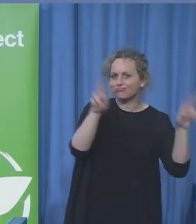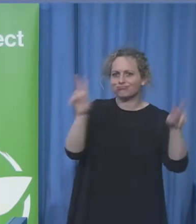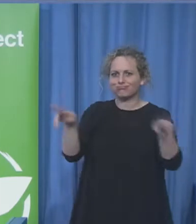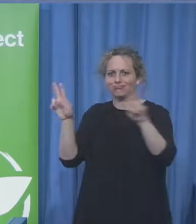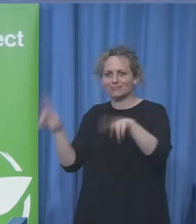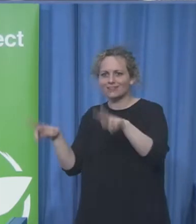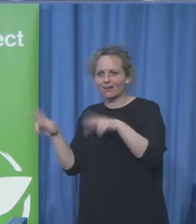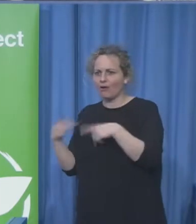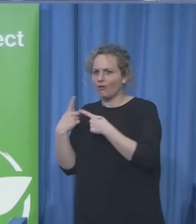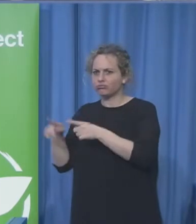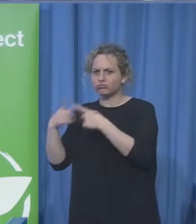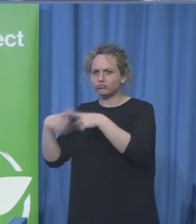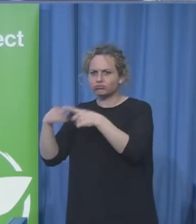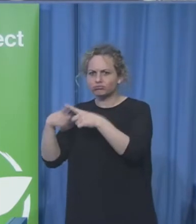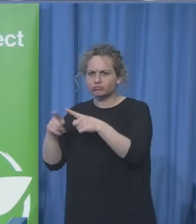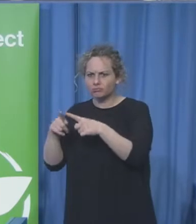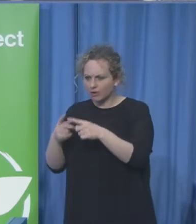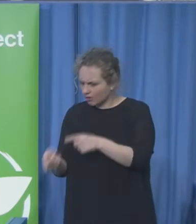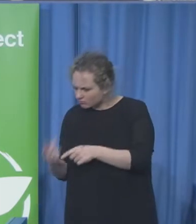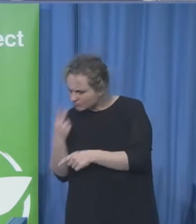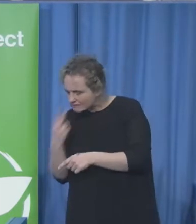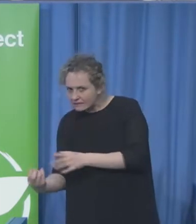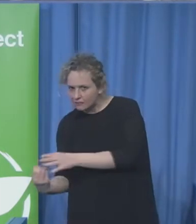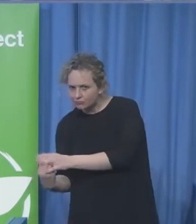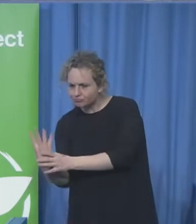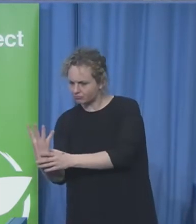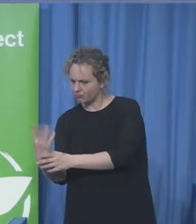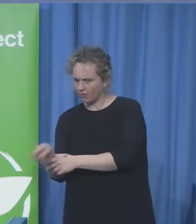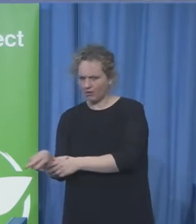at the very, very end. So that was really neat to